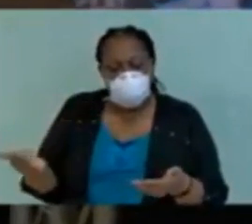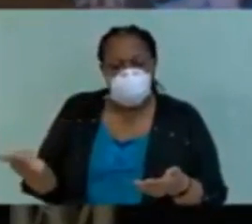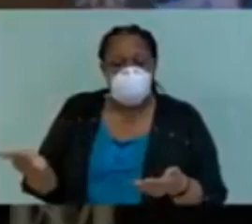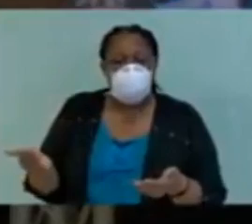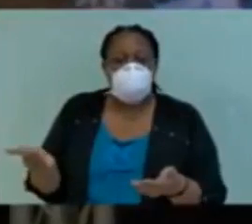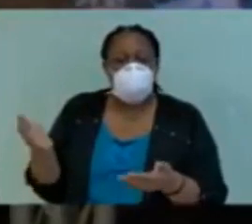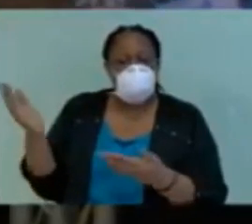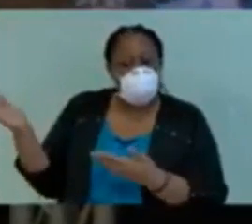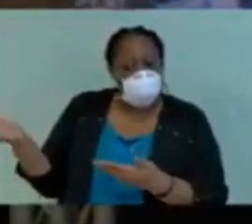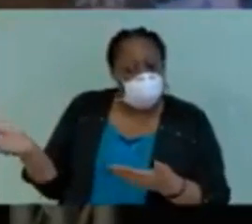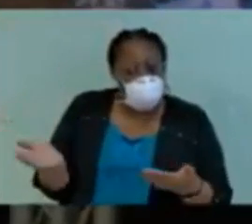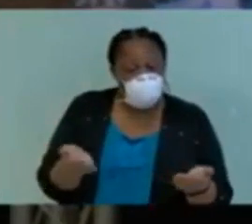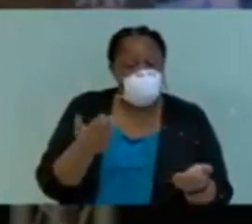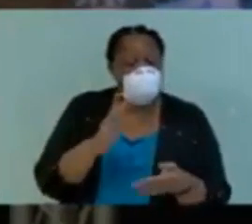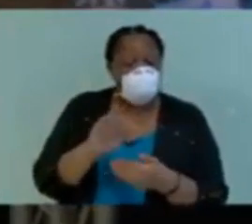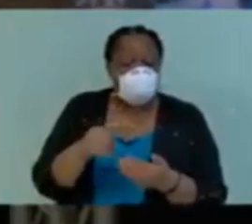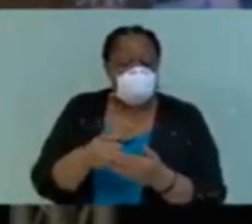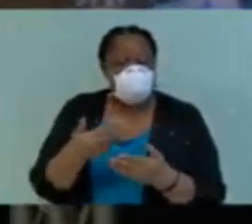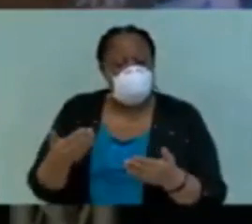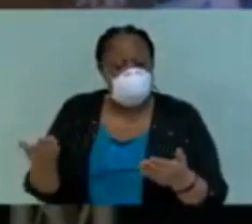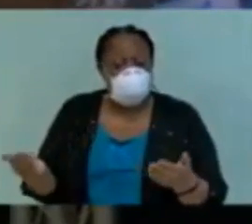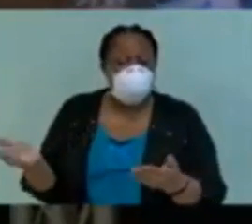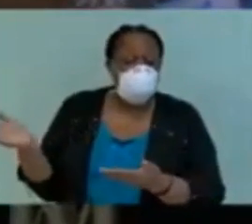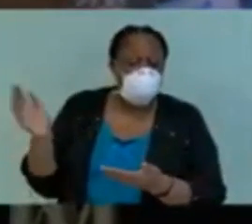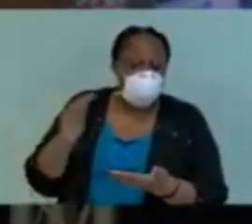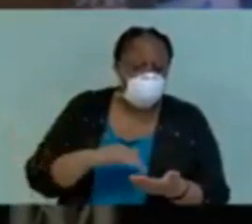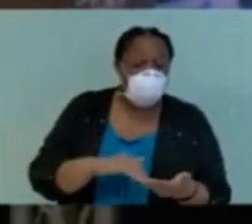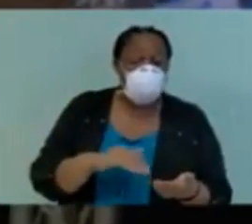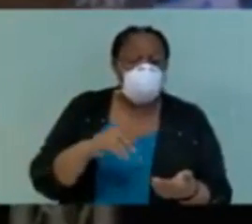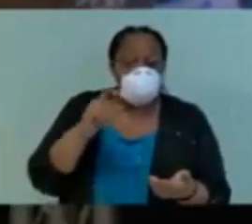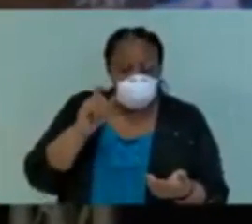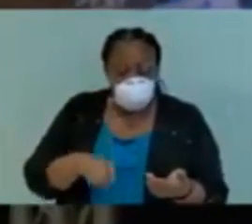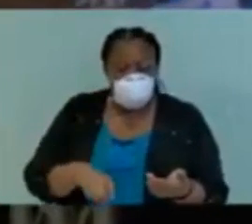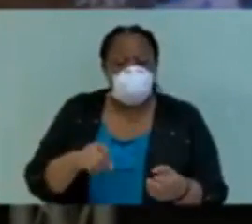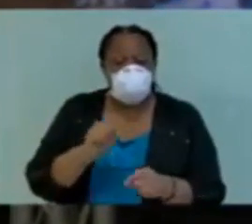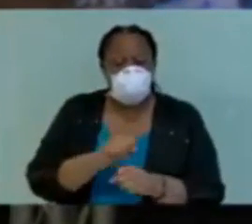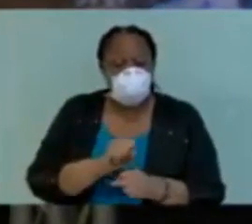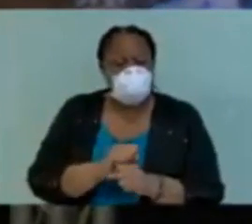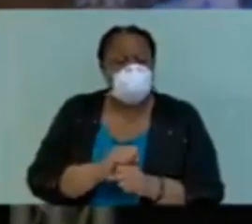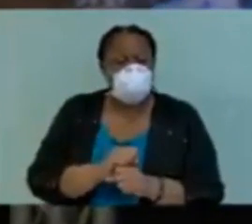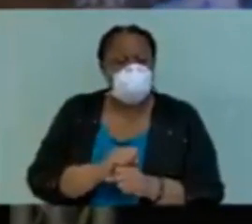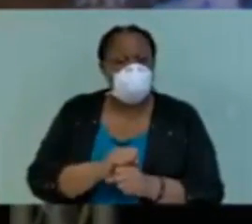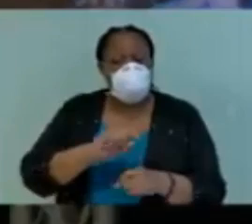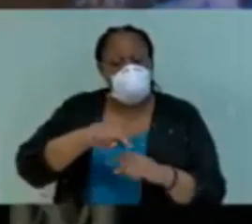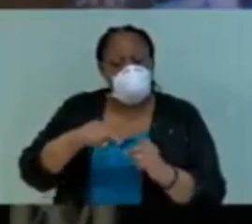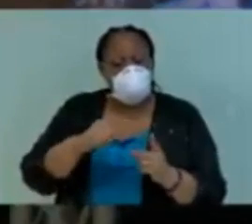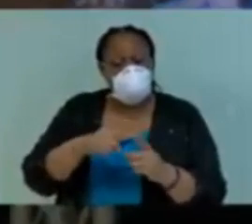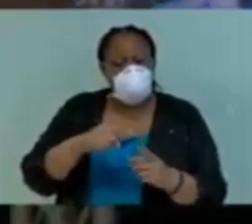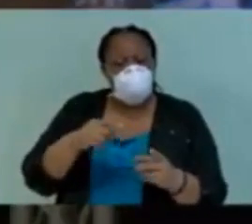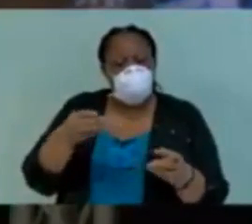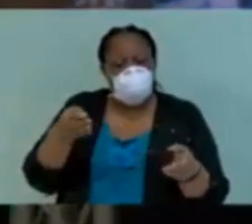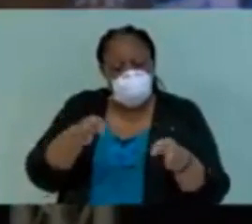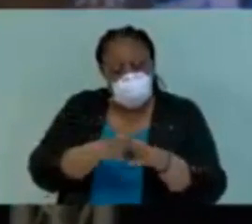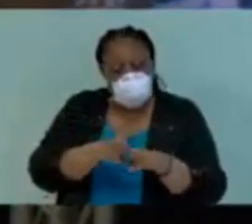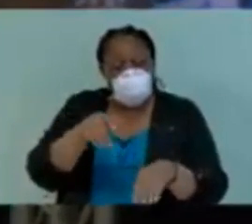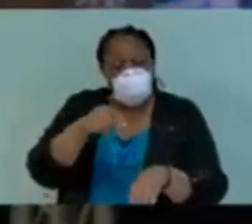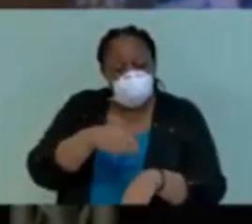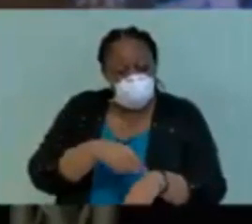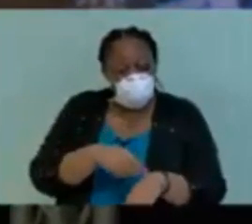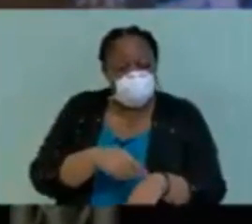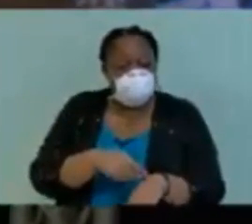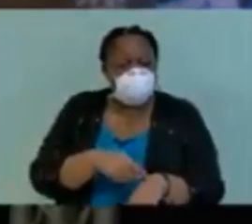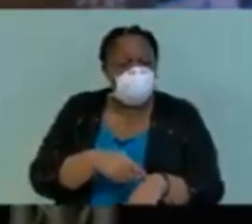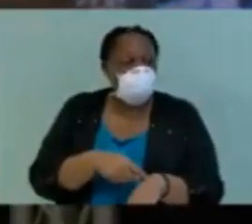SCASPA, both the air and sea ports, is positioned at the critical points in the supply chain,